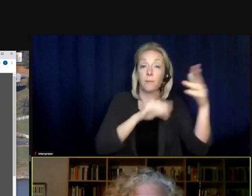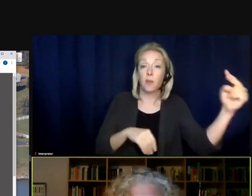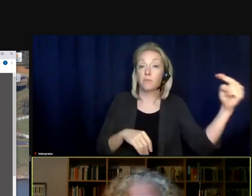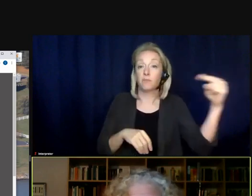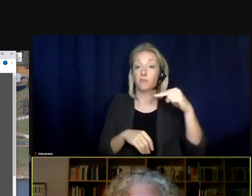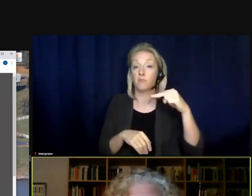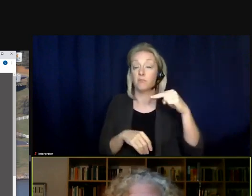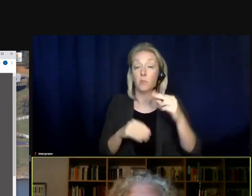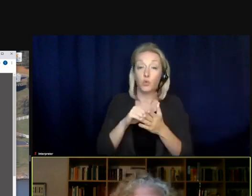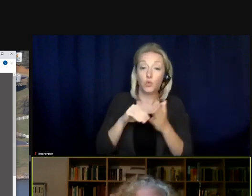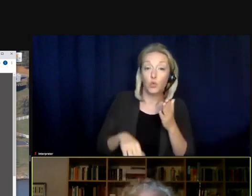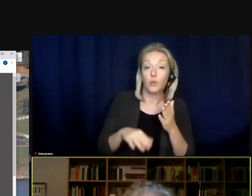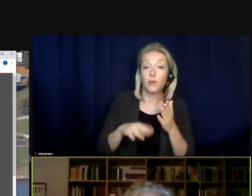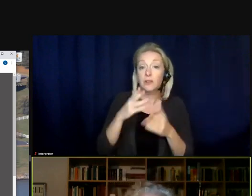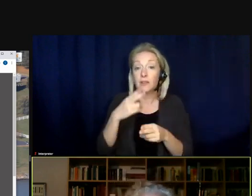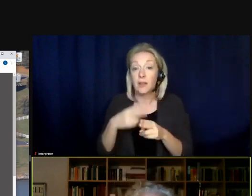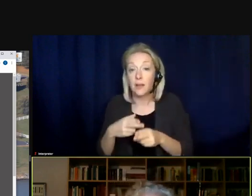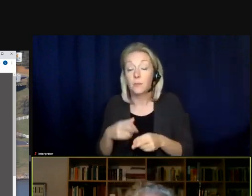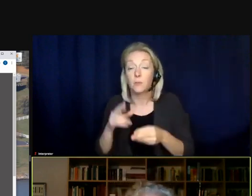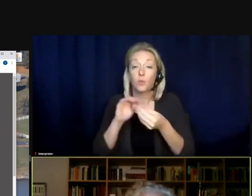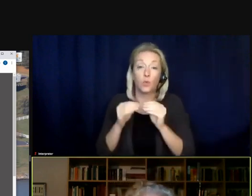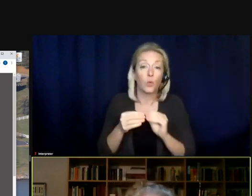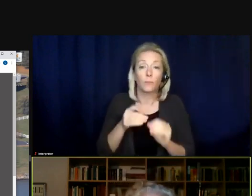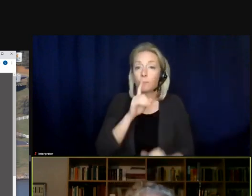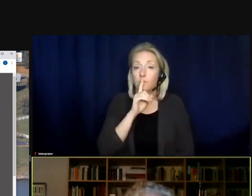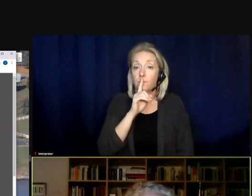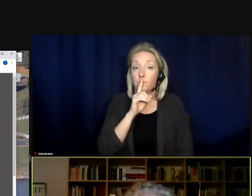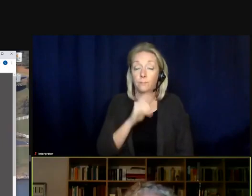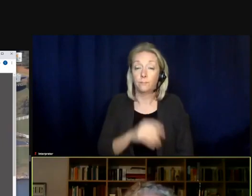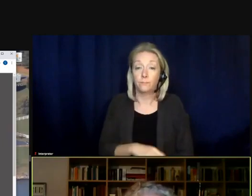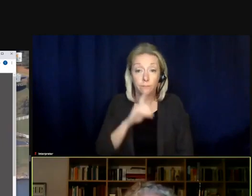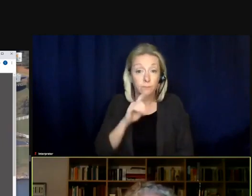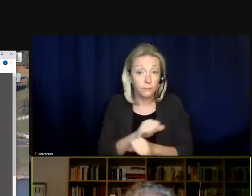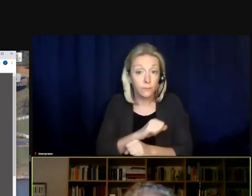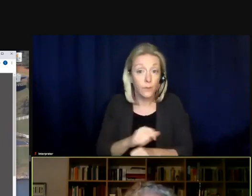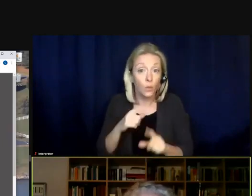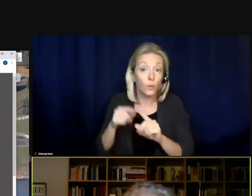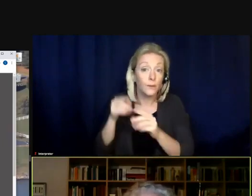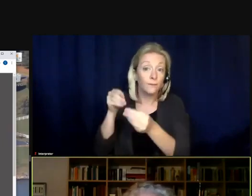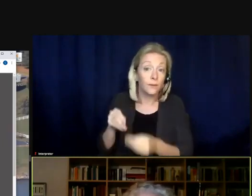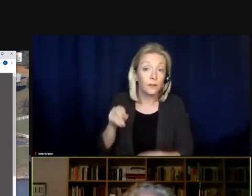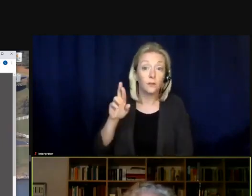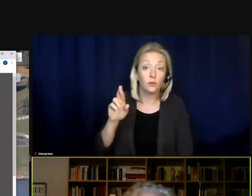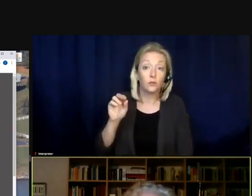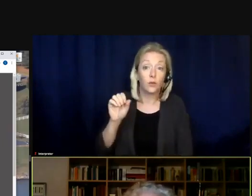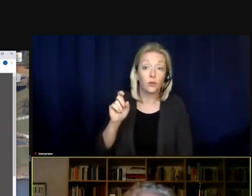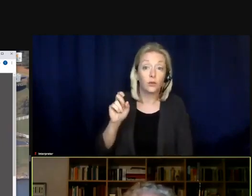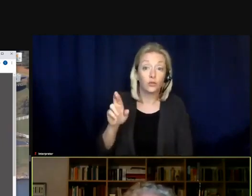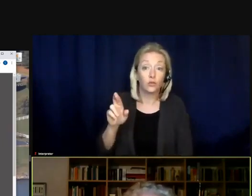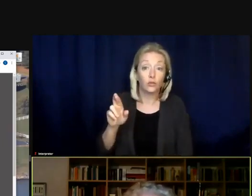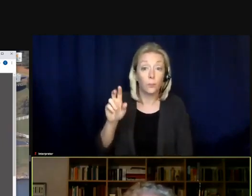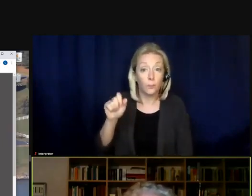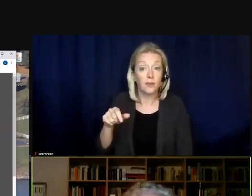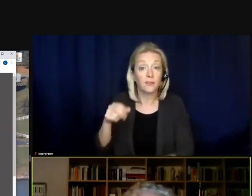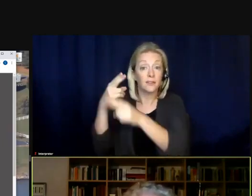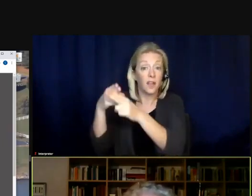their names, their scores. And when you put them in the roster, you don't even have to put their names. You can give them a code